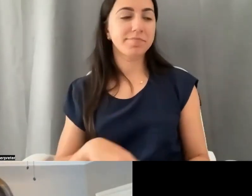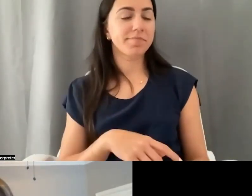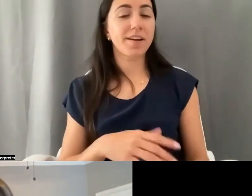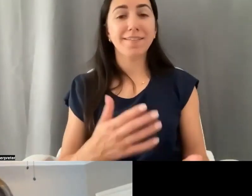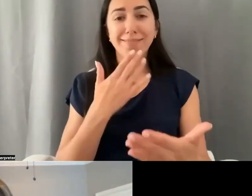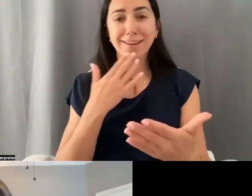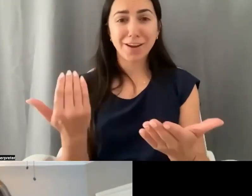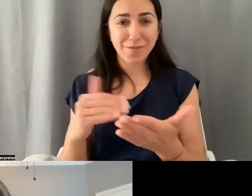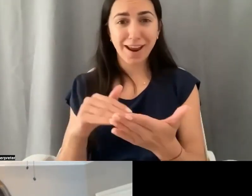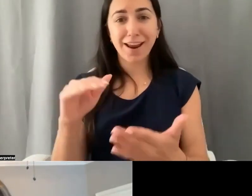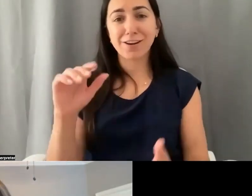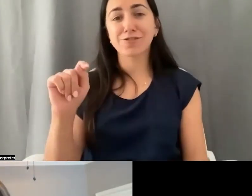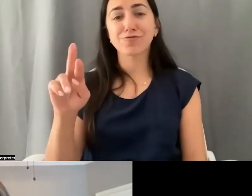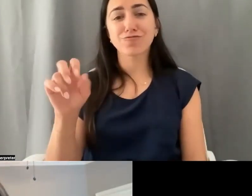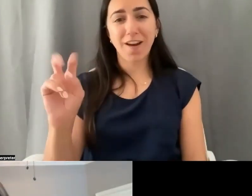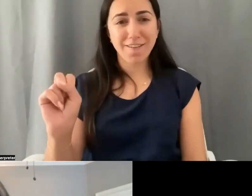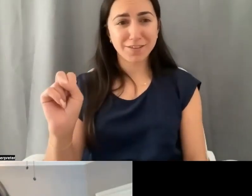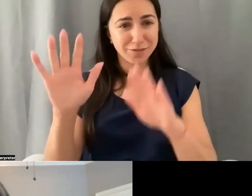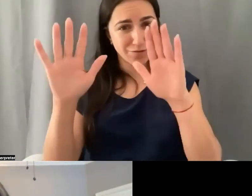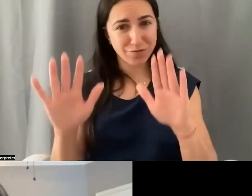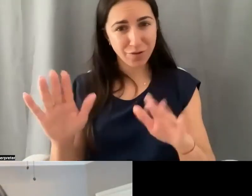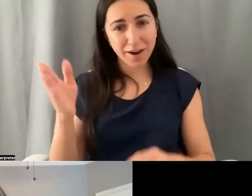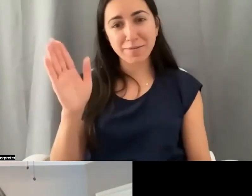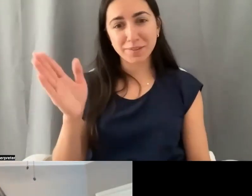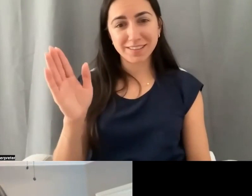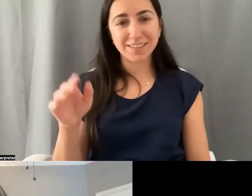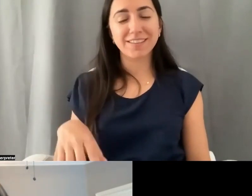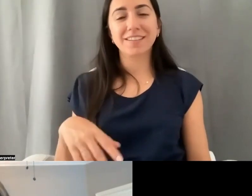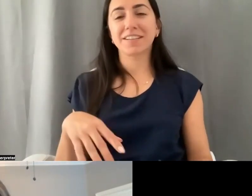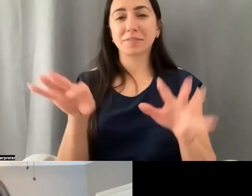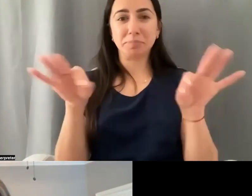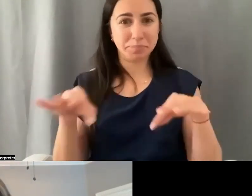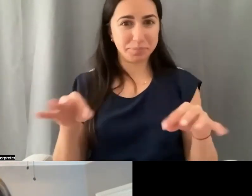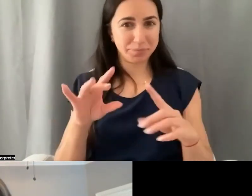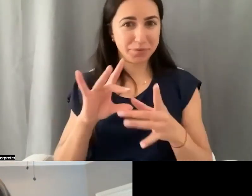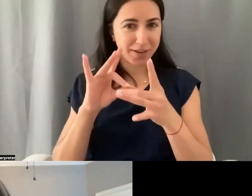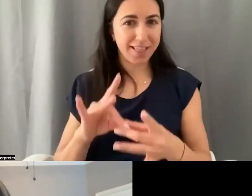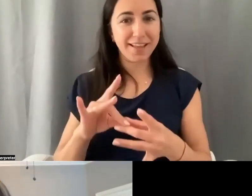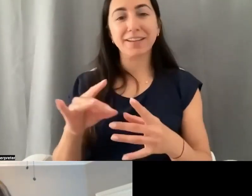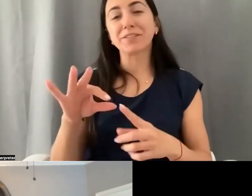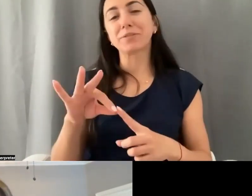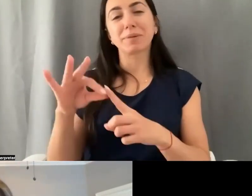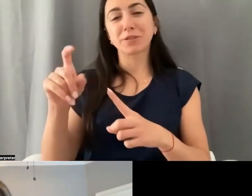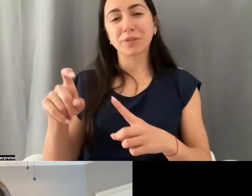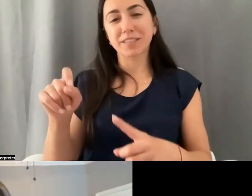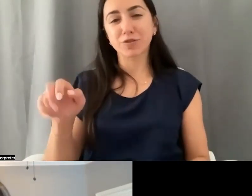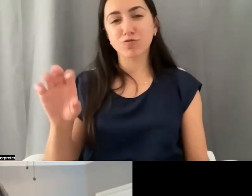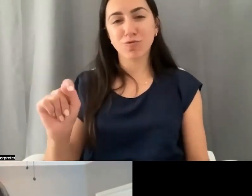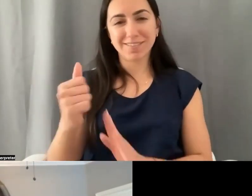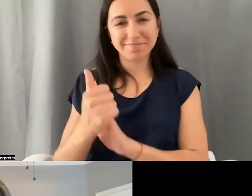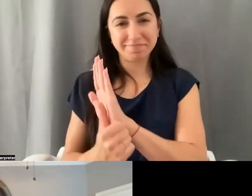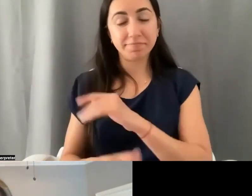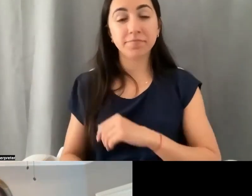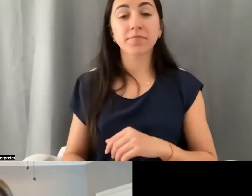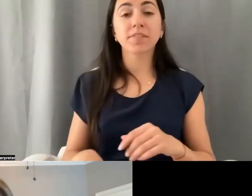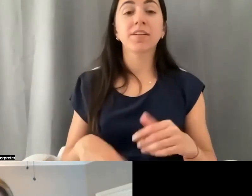so much, Travis. That was a wonderful presentation and overview on special needs trust. As always, we get a